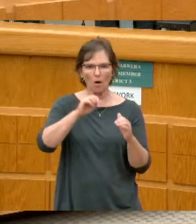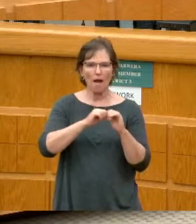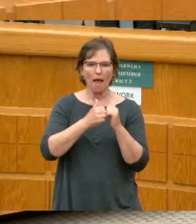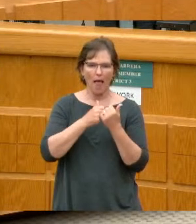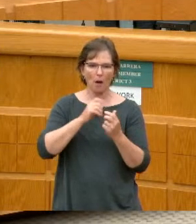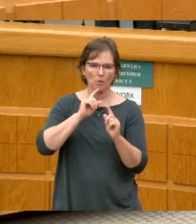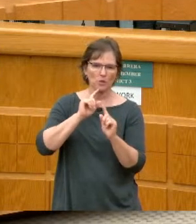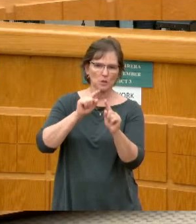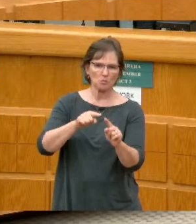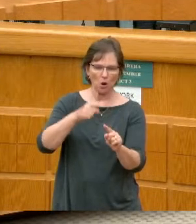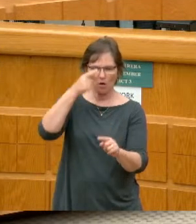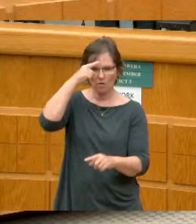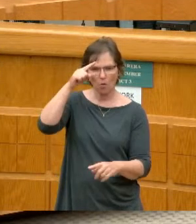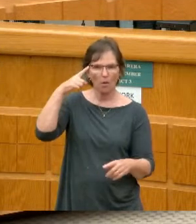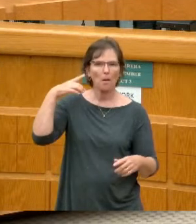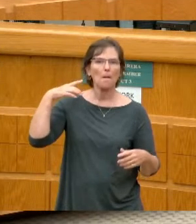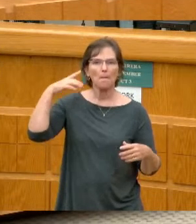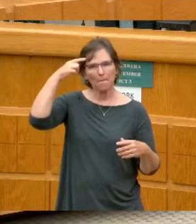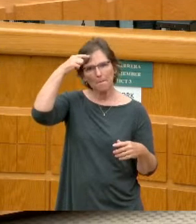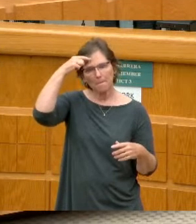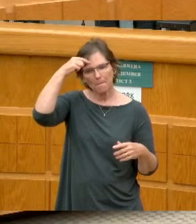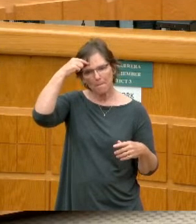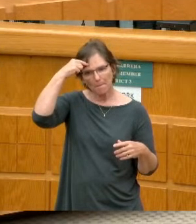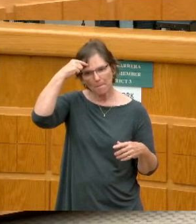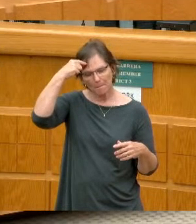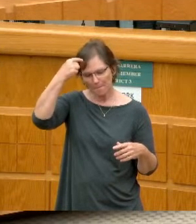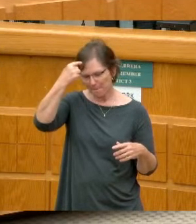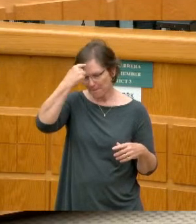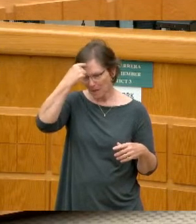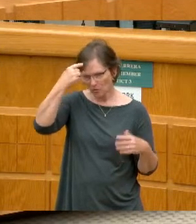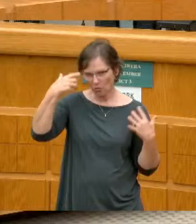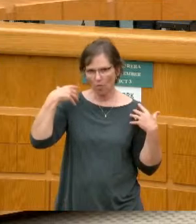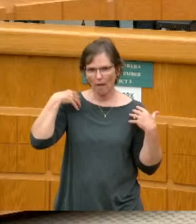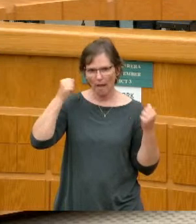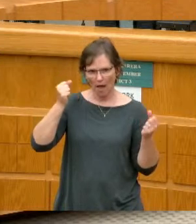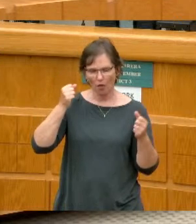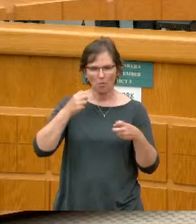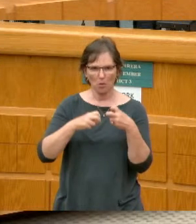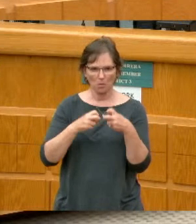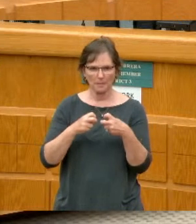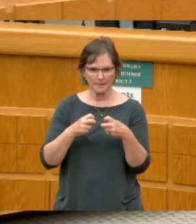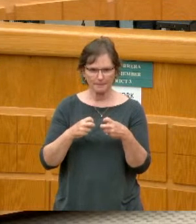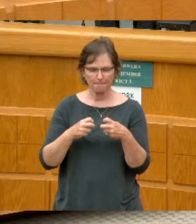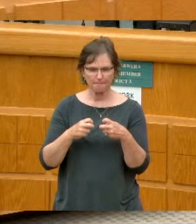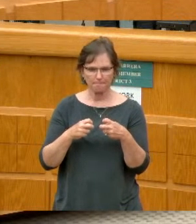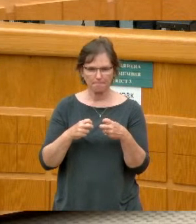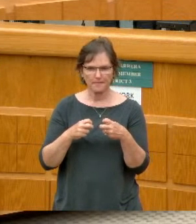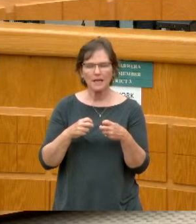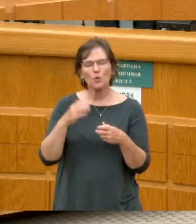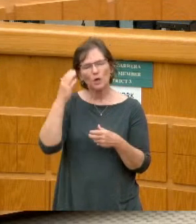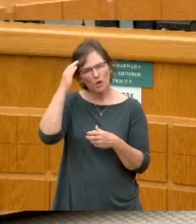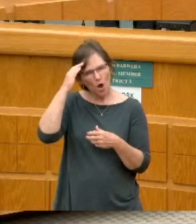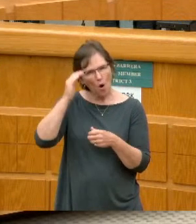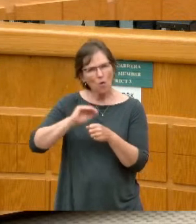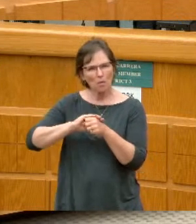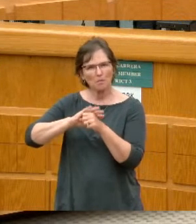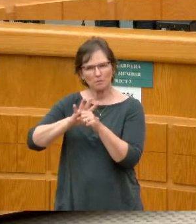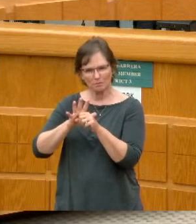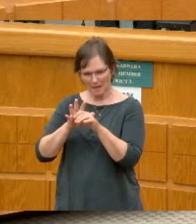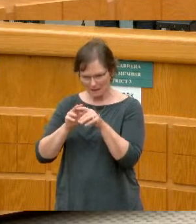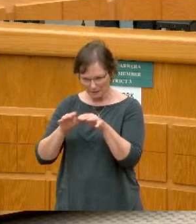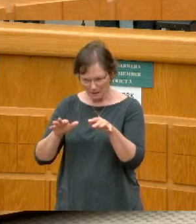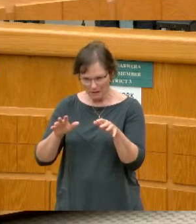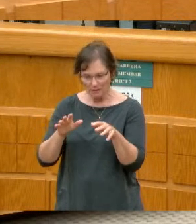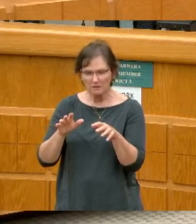few things, and then if it's all right, on our next engagement, I will make certain that I bring resources and a